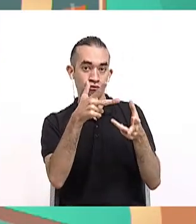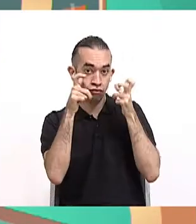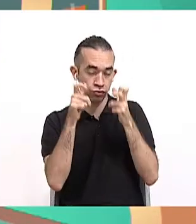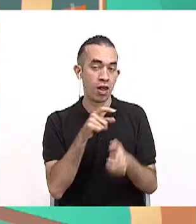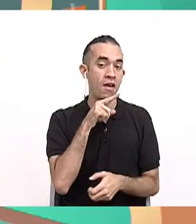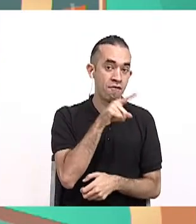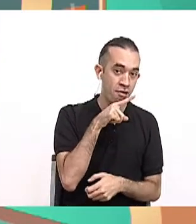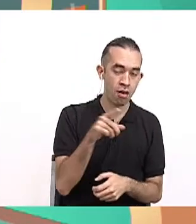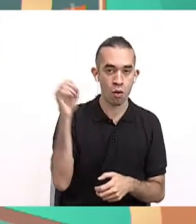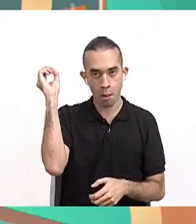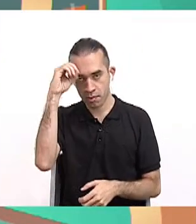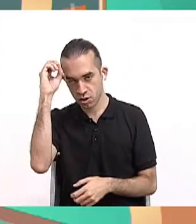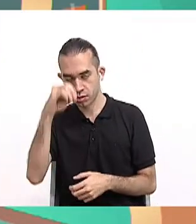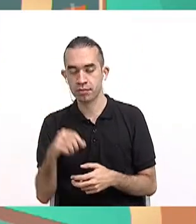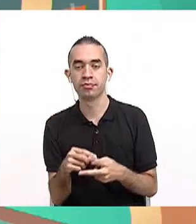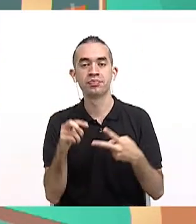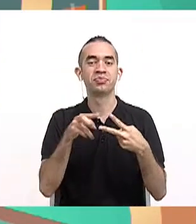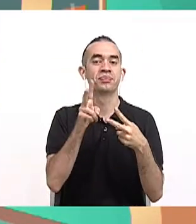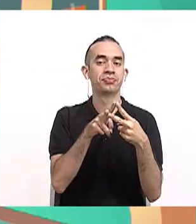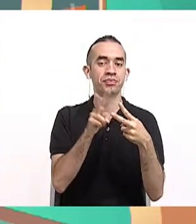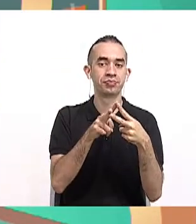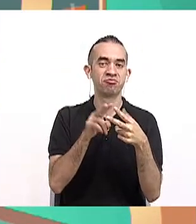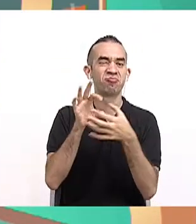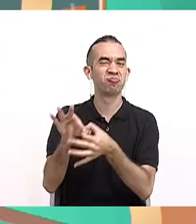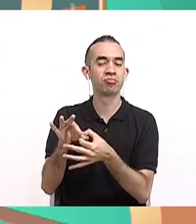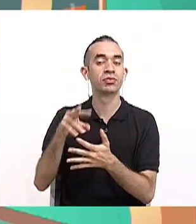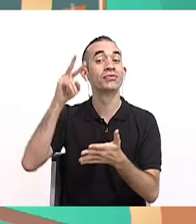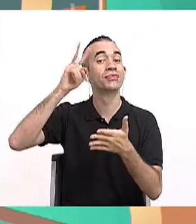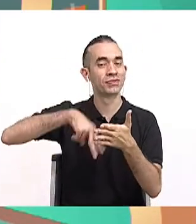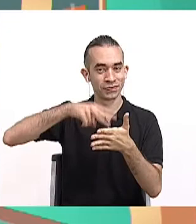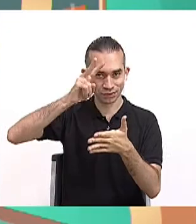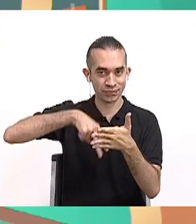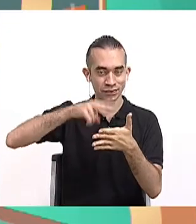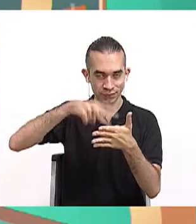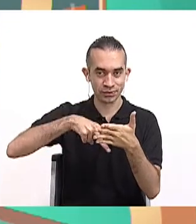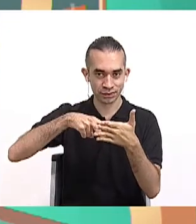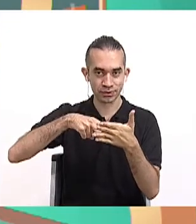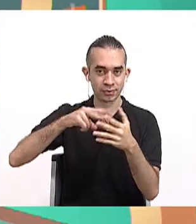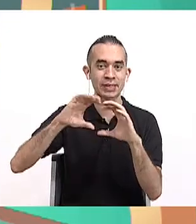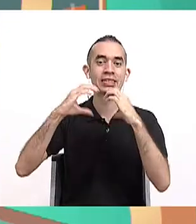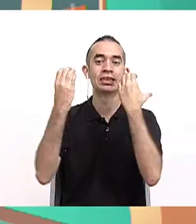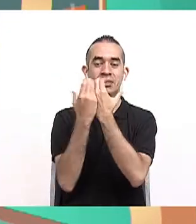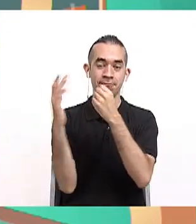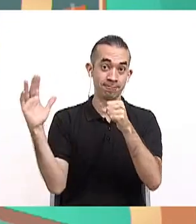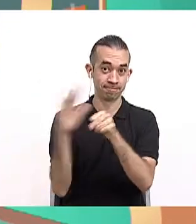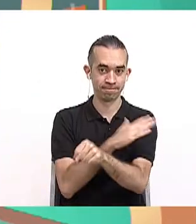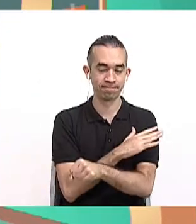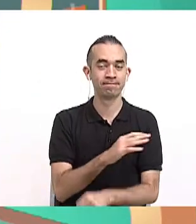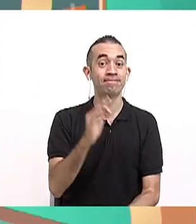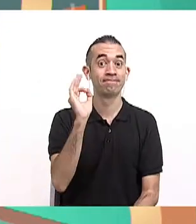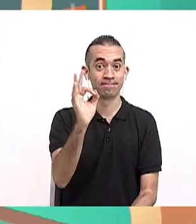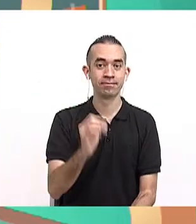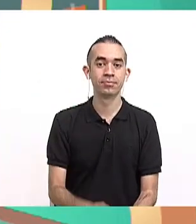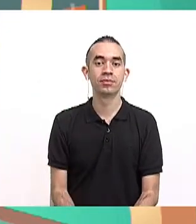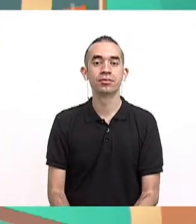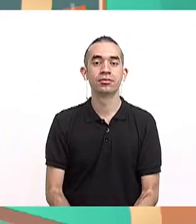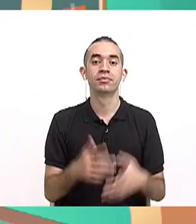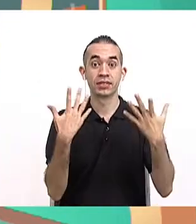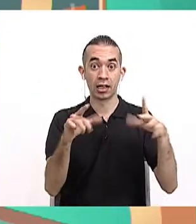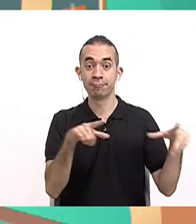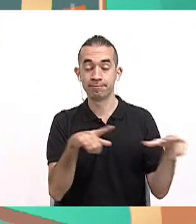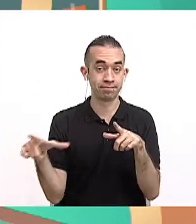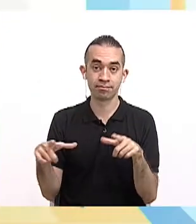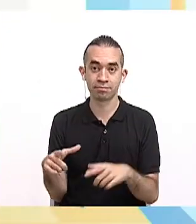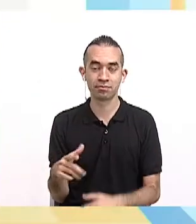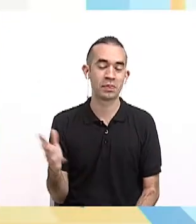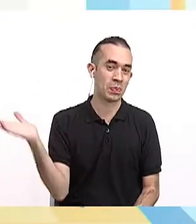reading, right? We're going to be reading for the whole class. All right, now that we're ready, let's go